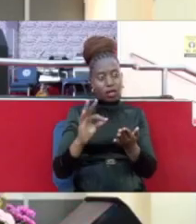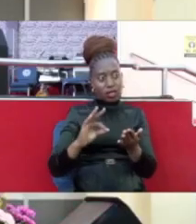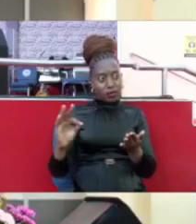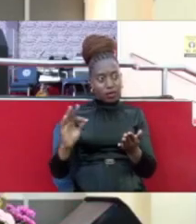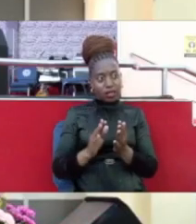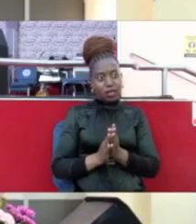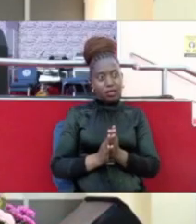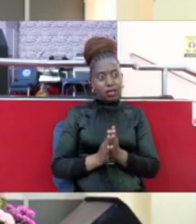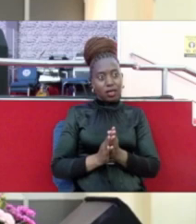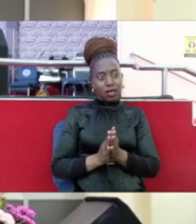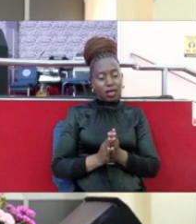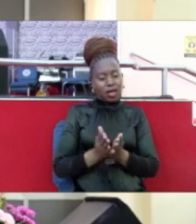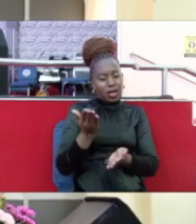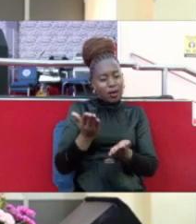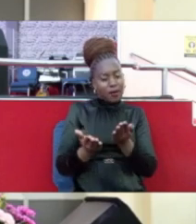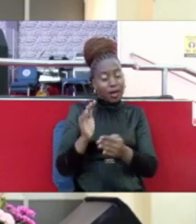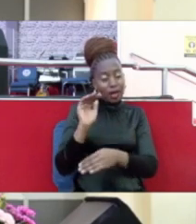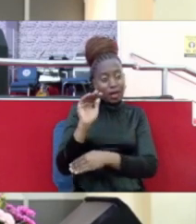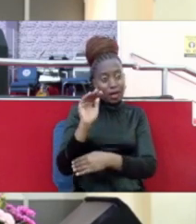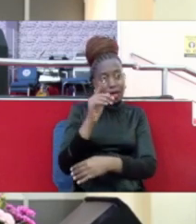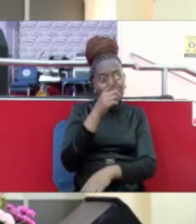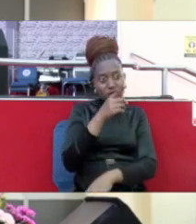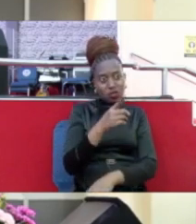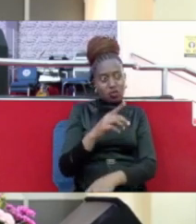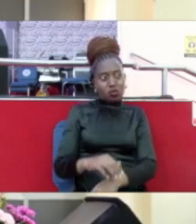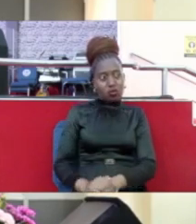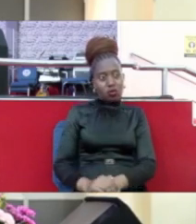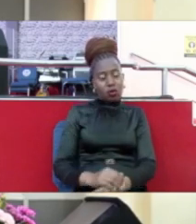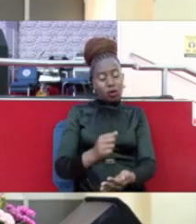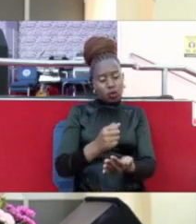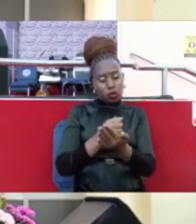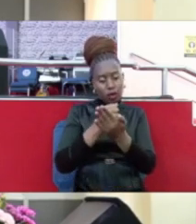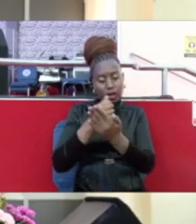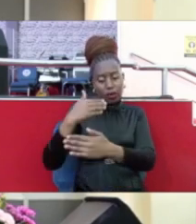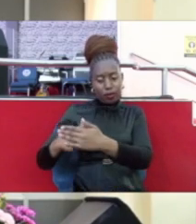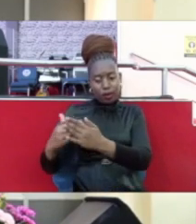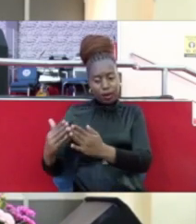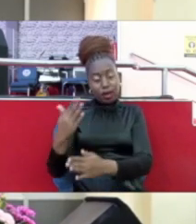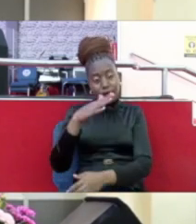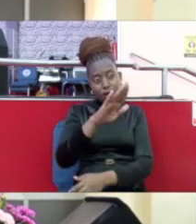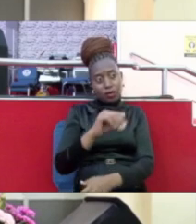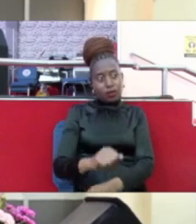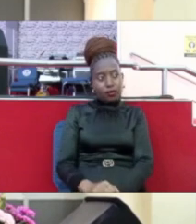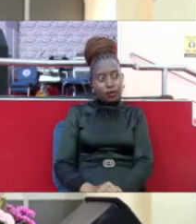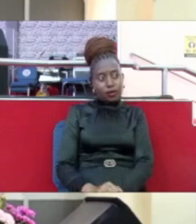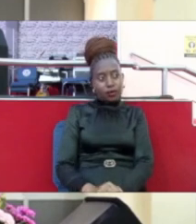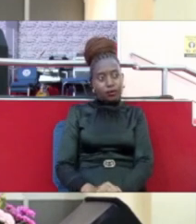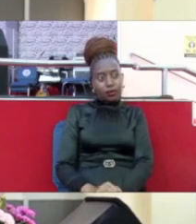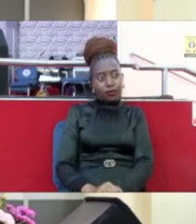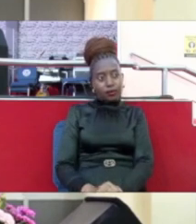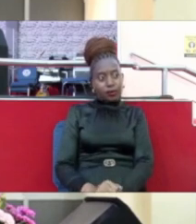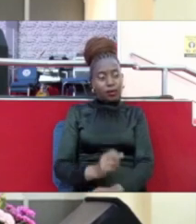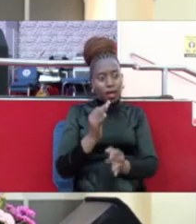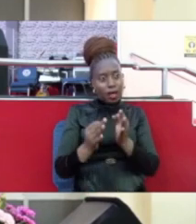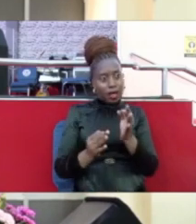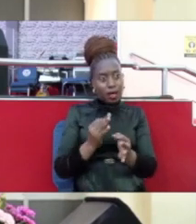ask you anaweza akakuomba to bring something home for them. Umletee kitu ama mpelekee kitu. If your